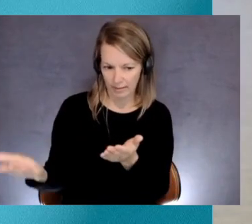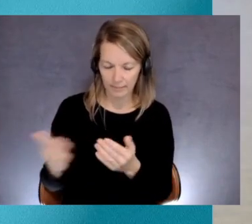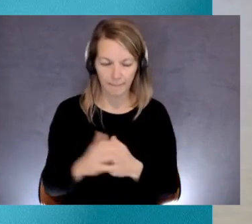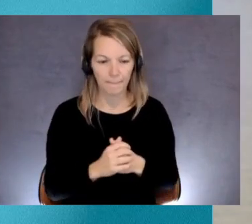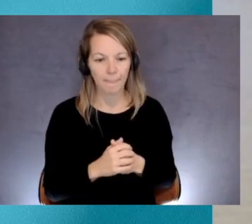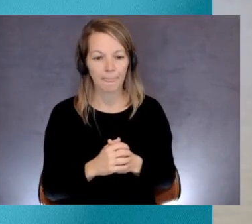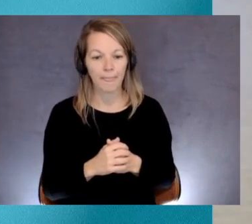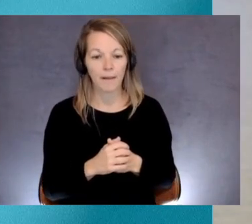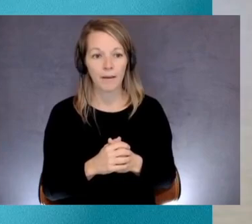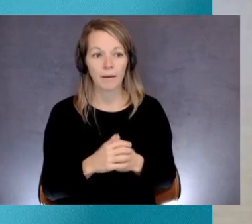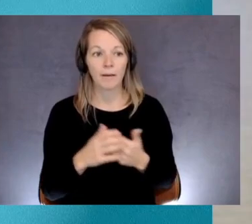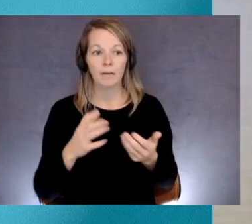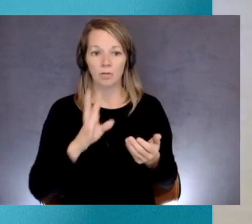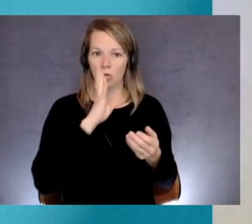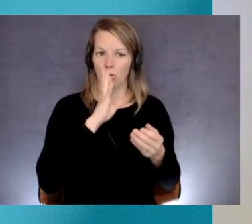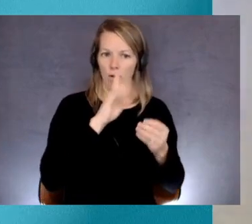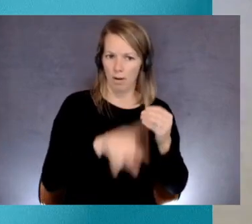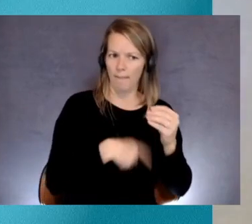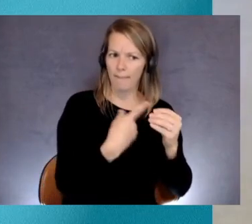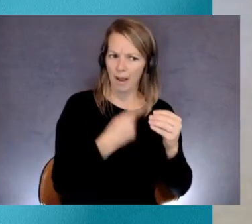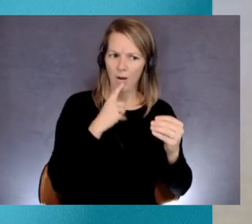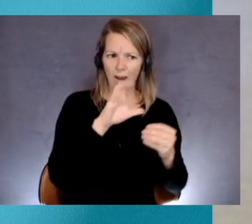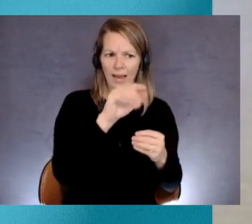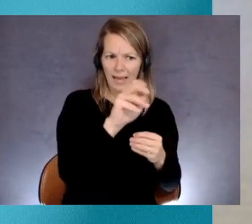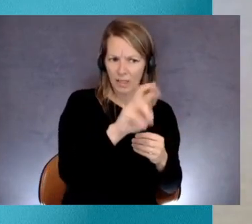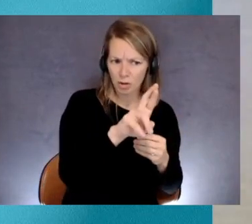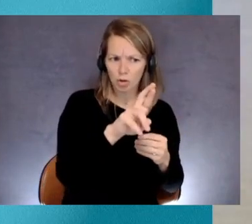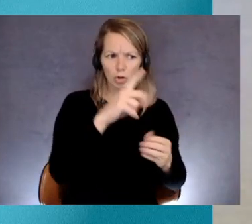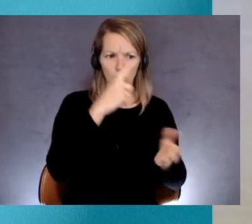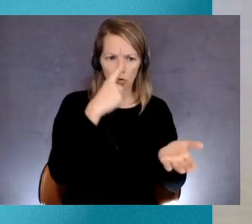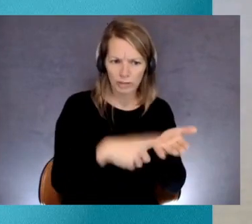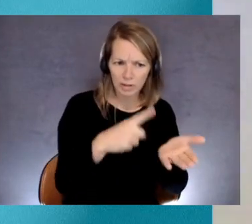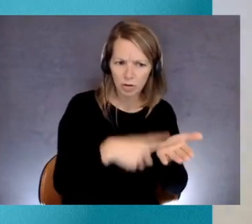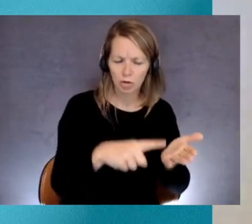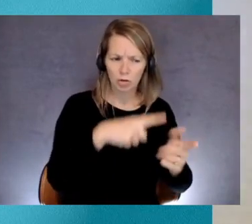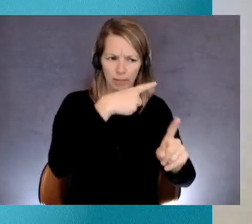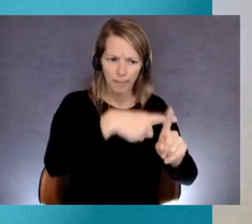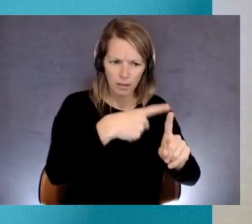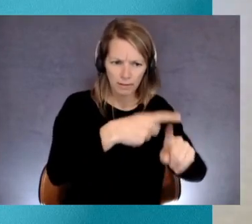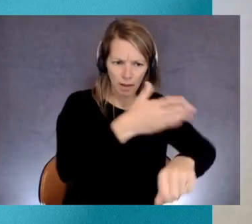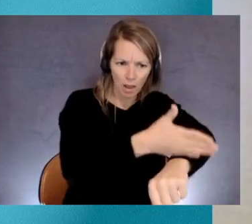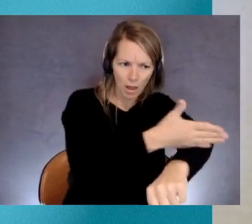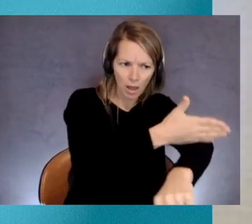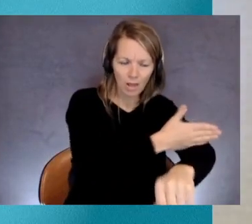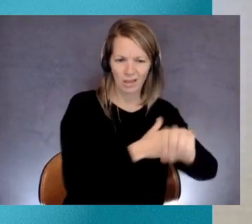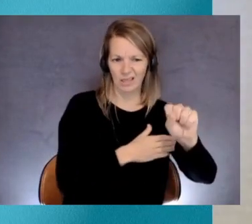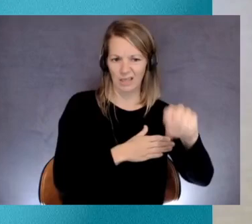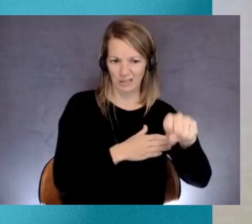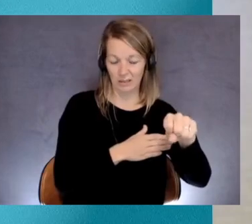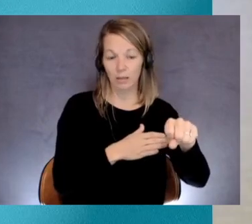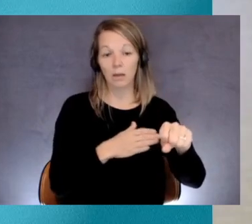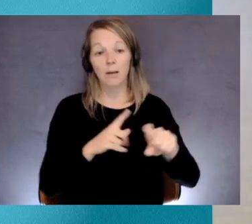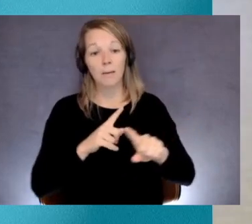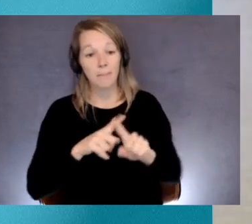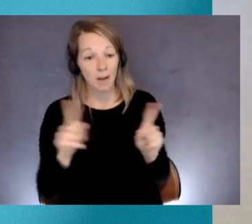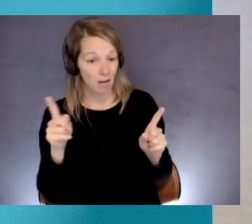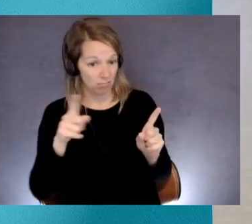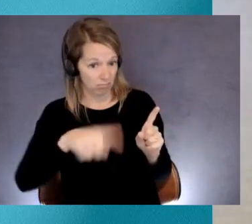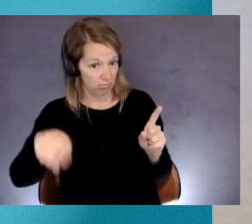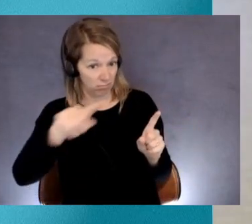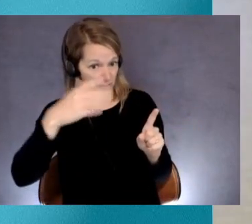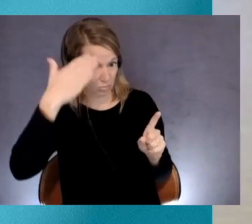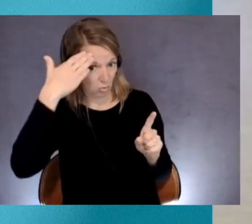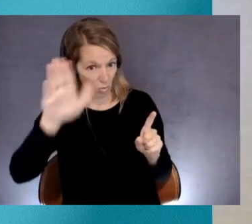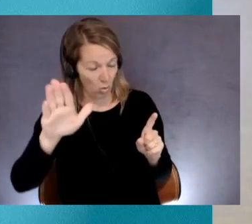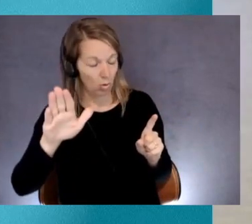We're going to talk about the advances in cancers. I'm definitely going to talk about that. In fact, many of you might not know that as